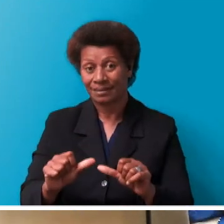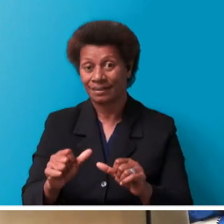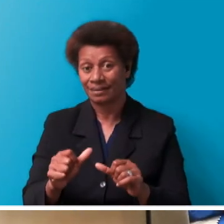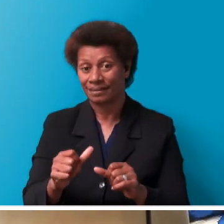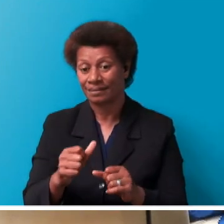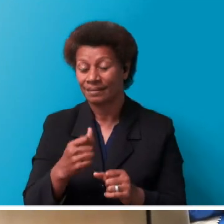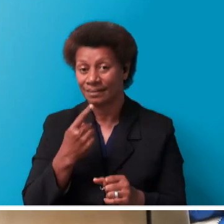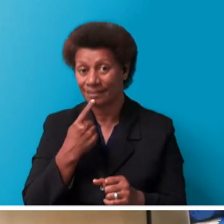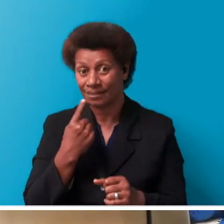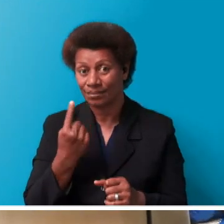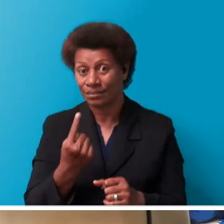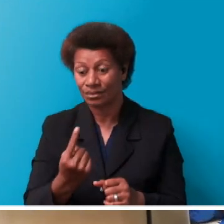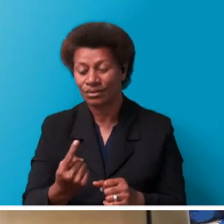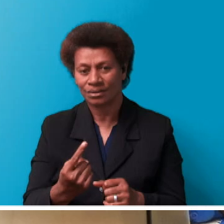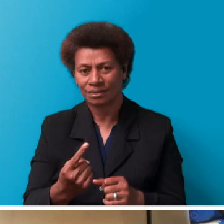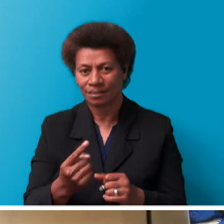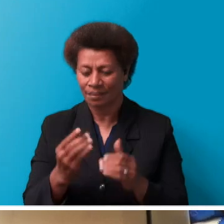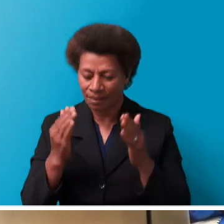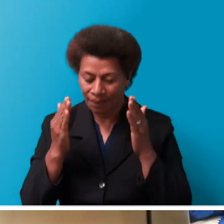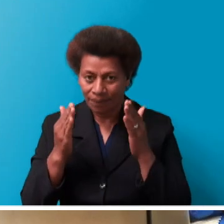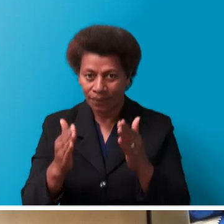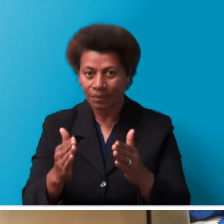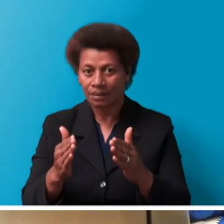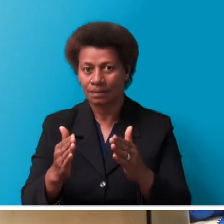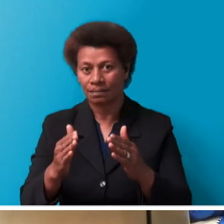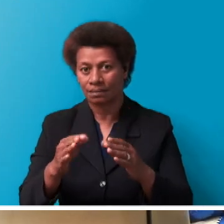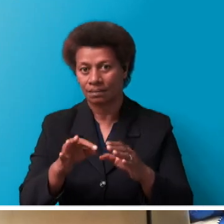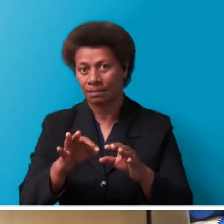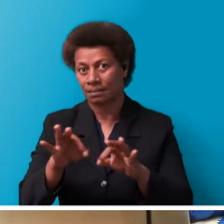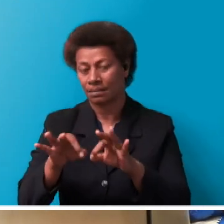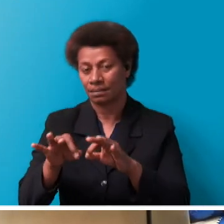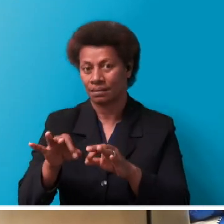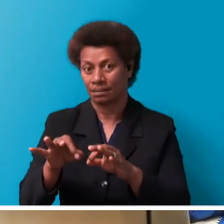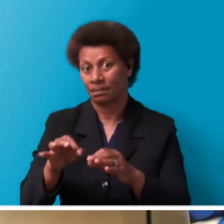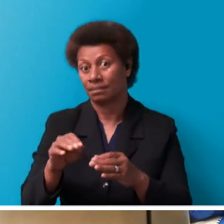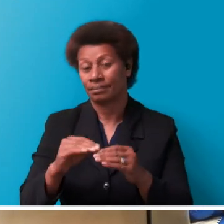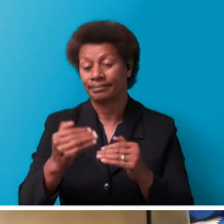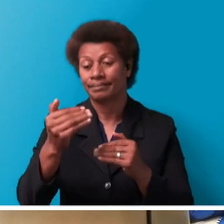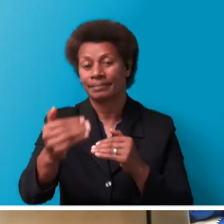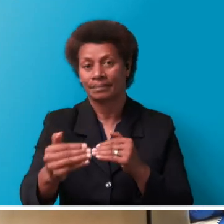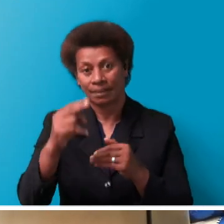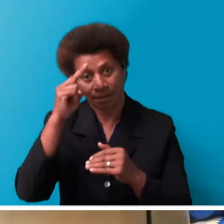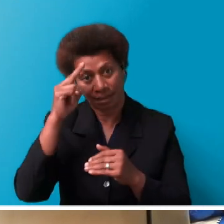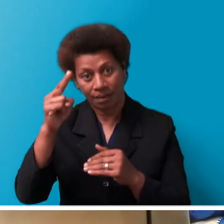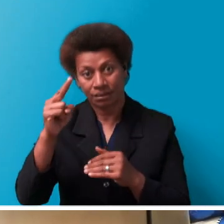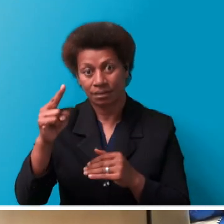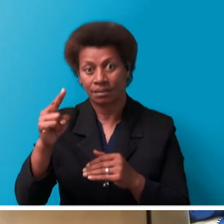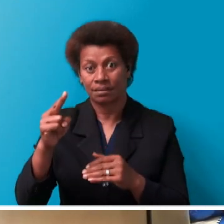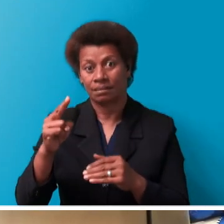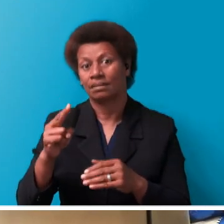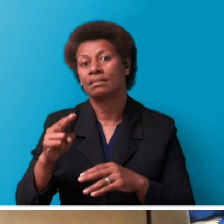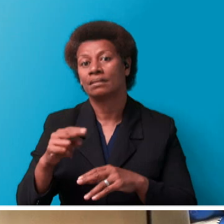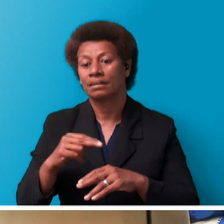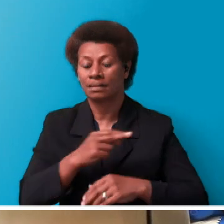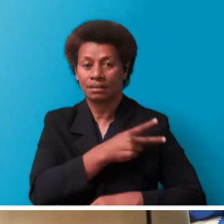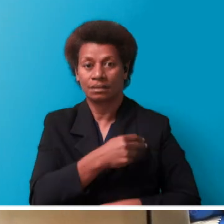focuses on an important milestone, the National Security Strategy, or the NSS,